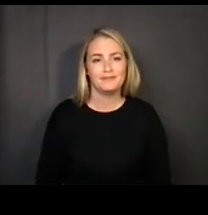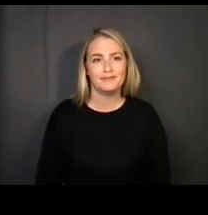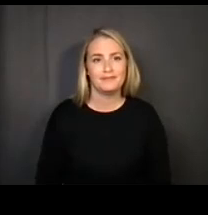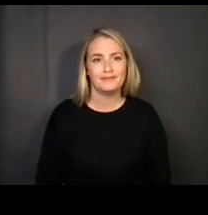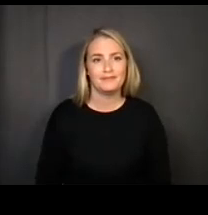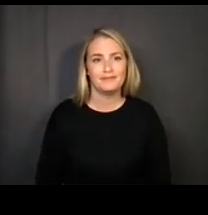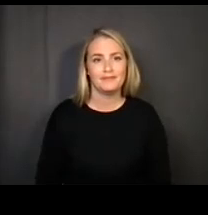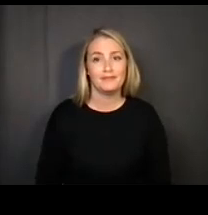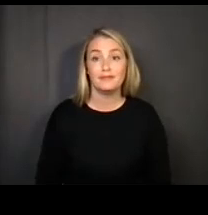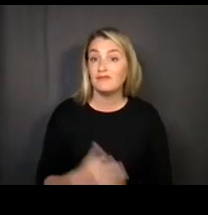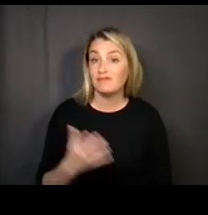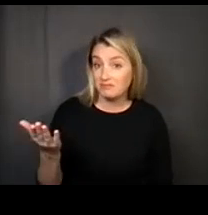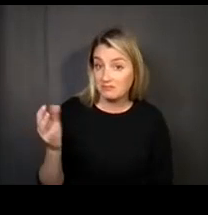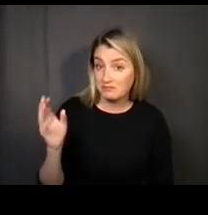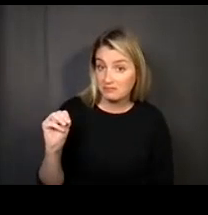Mary?